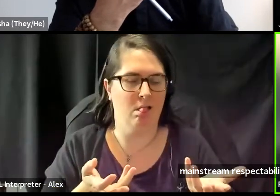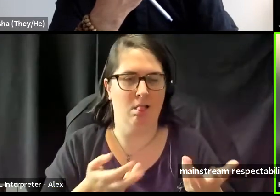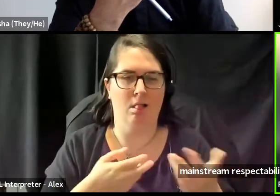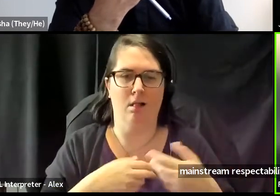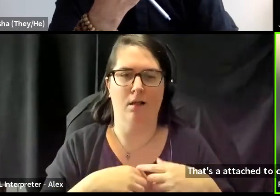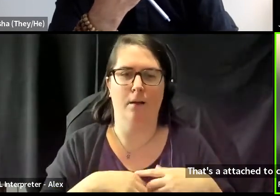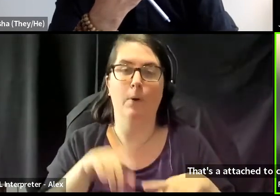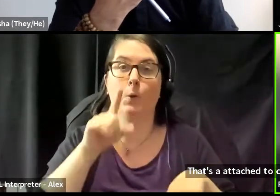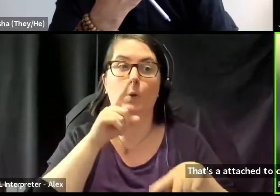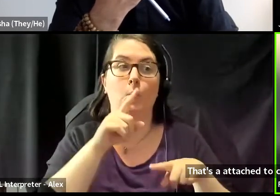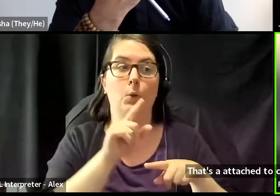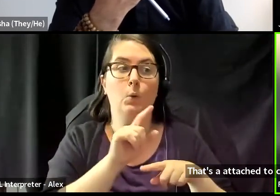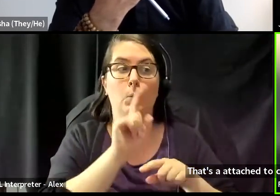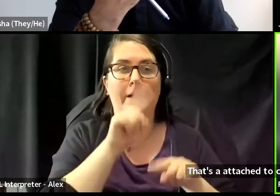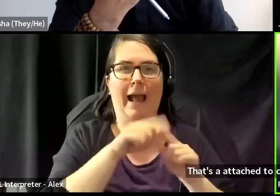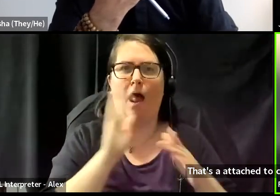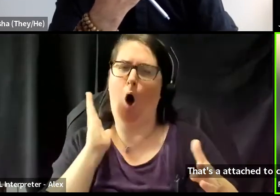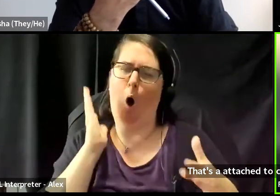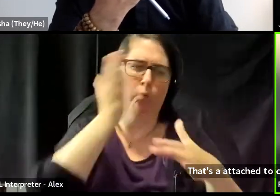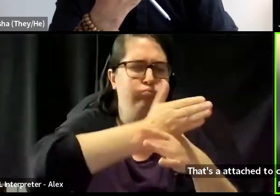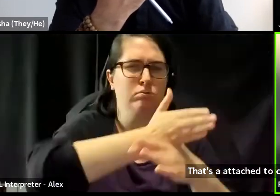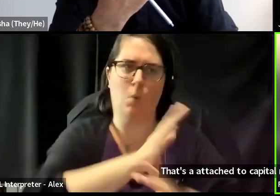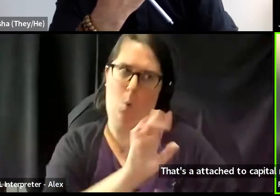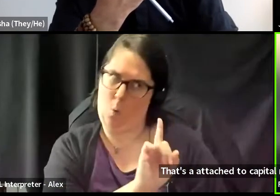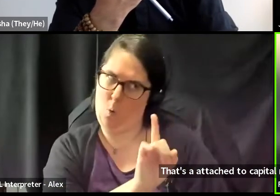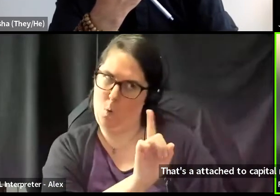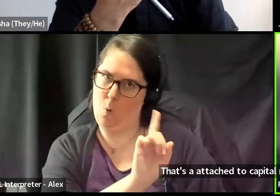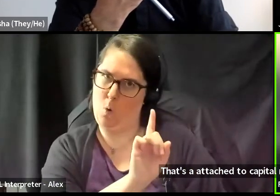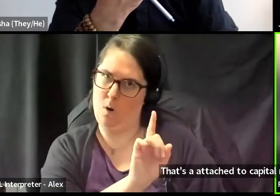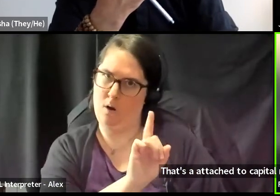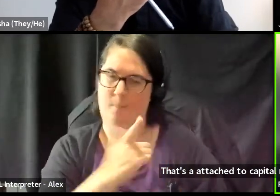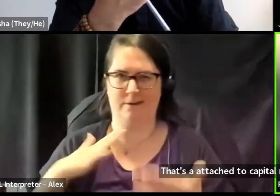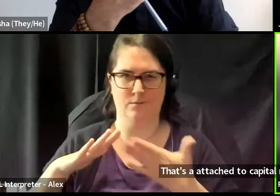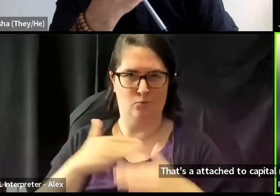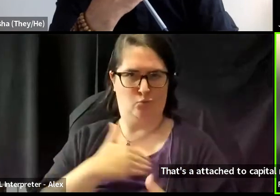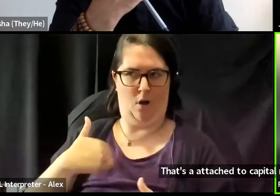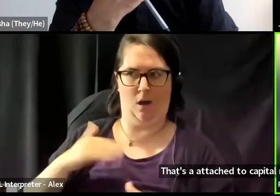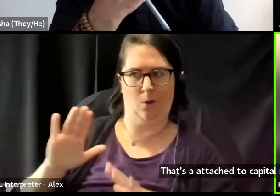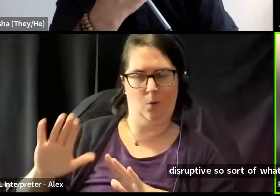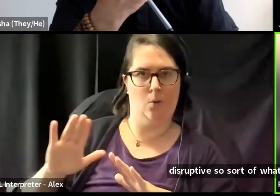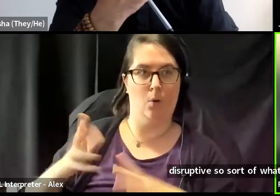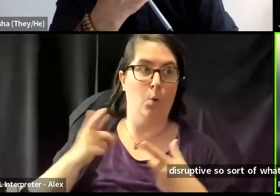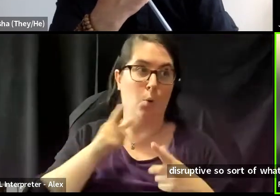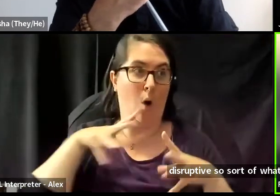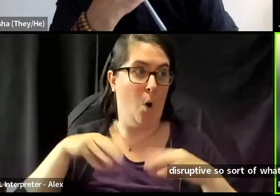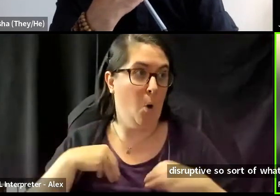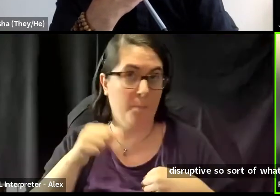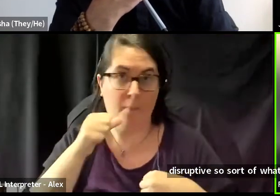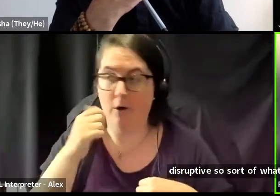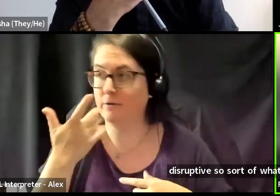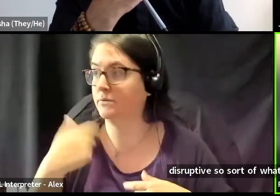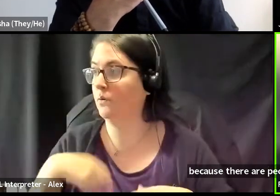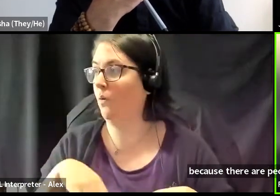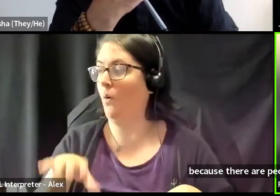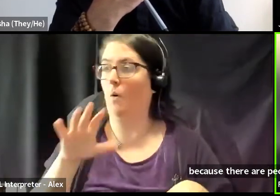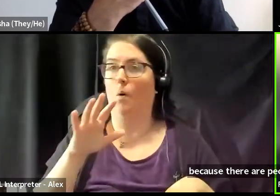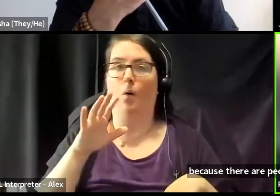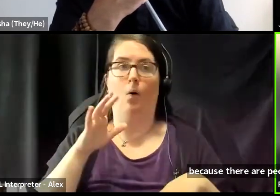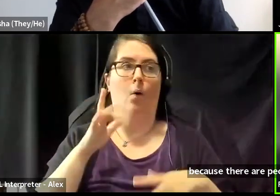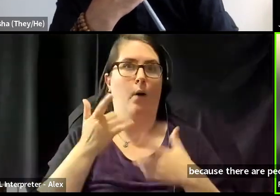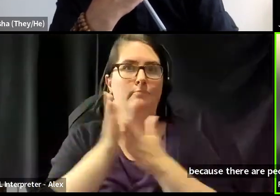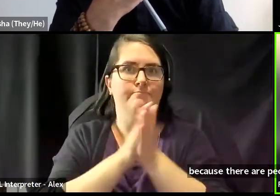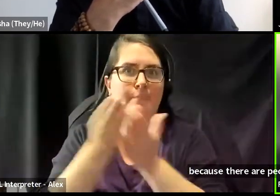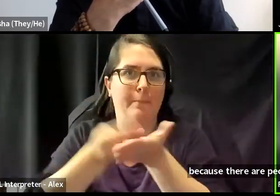too disruptive to sort of what's happening in the city, because there are people who own bars and there are people who are interested in making